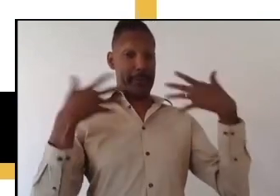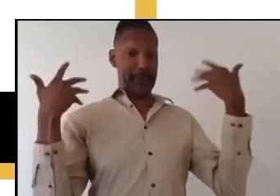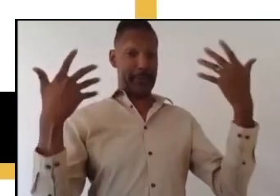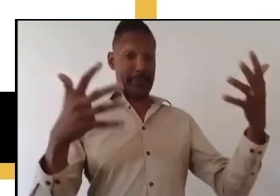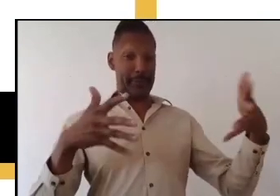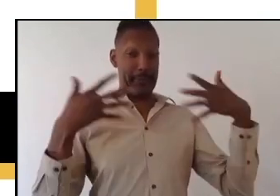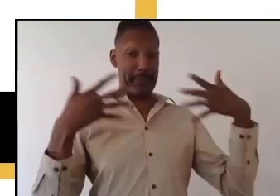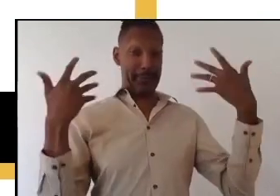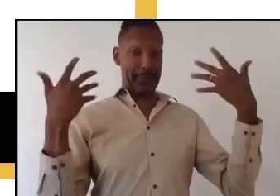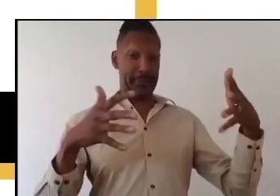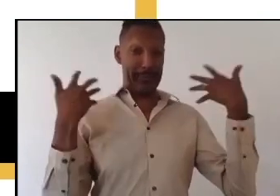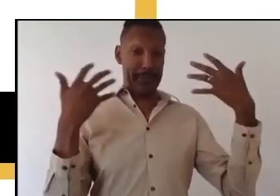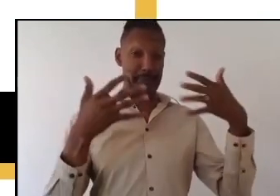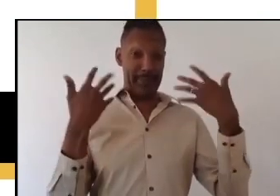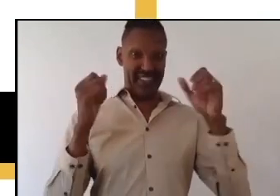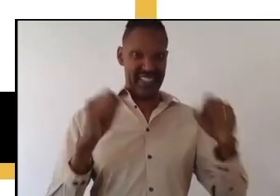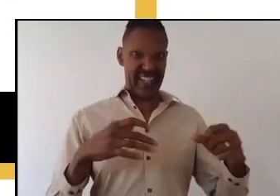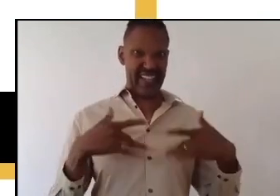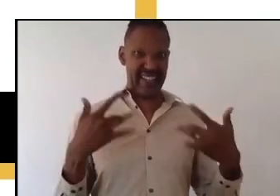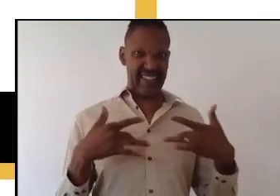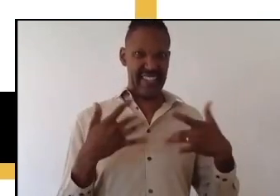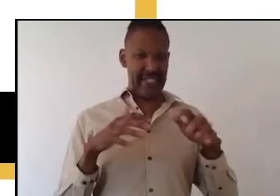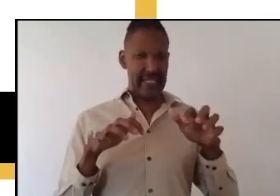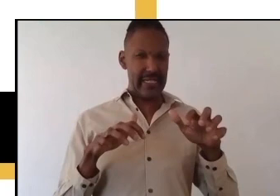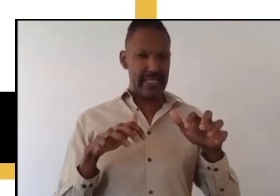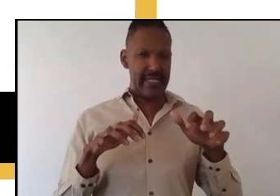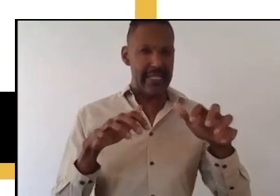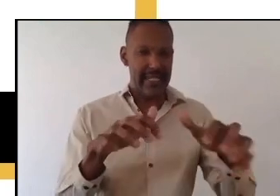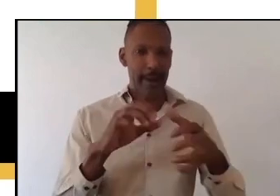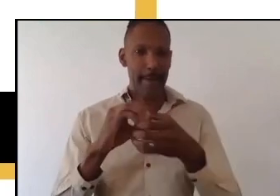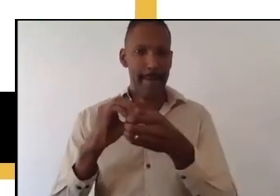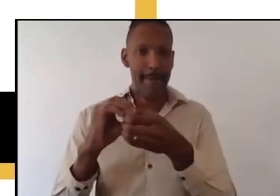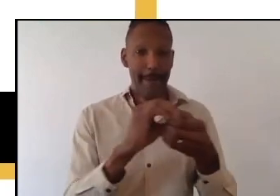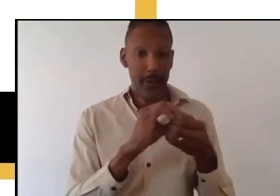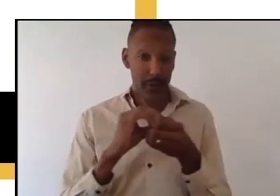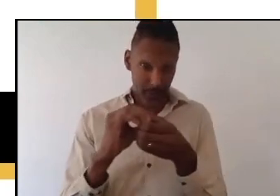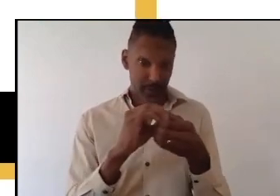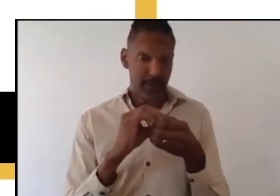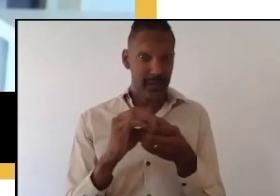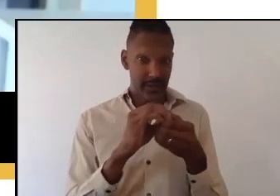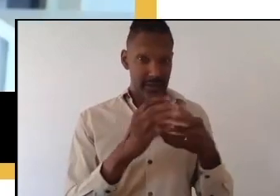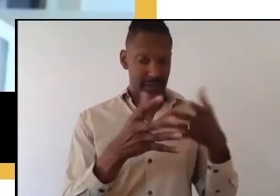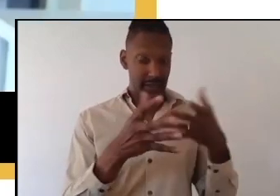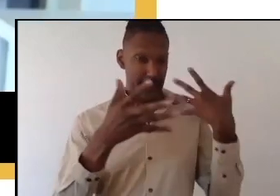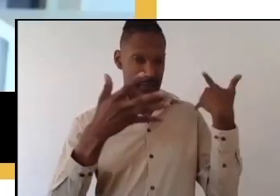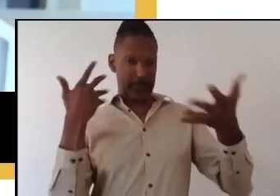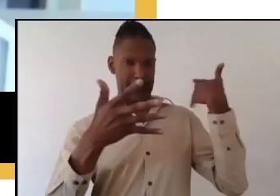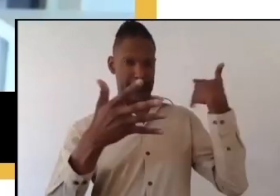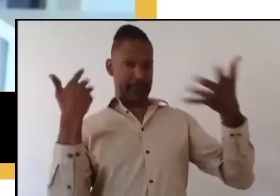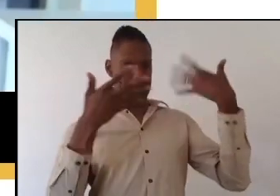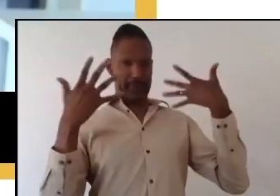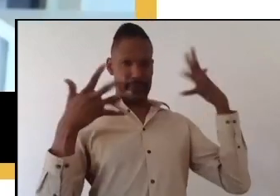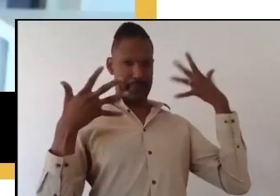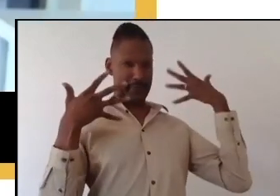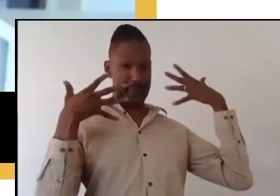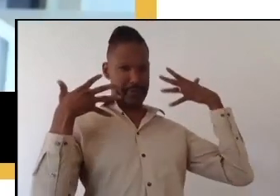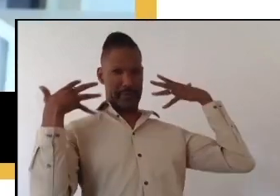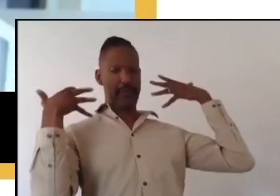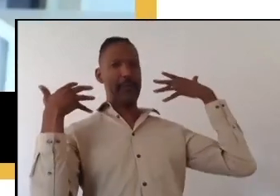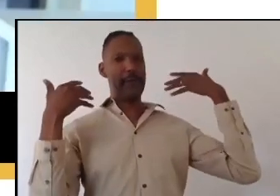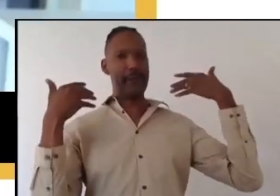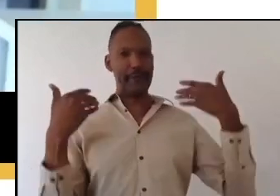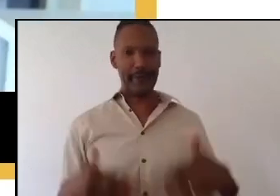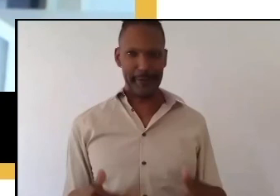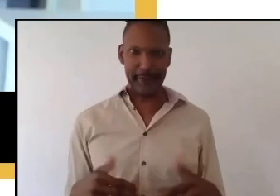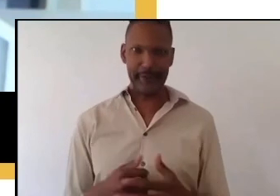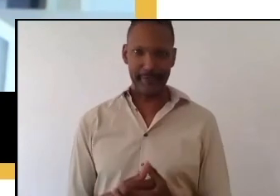That's why you feel the push of the wind. Yay! And so you can see the arc of